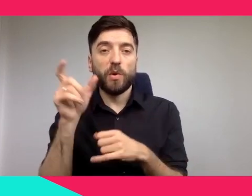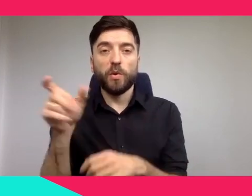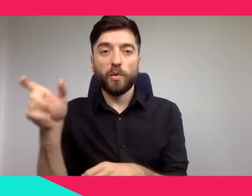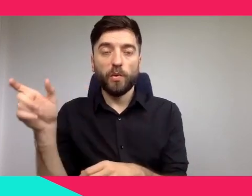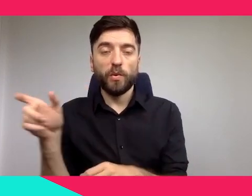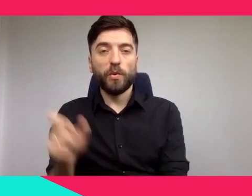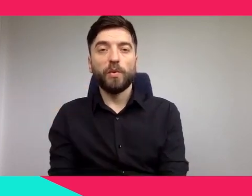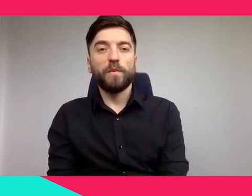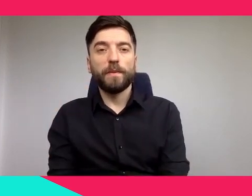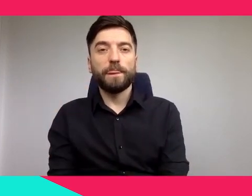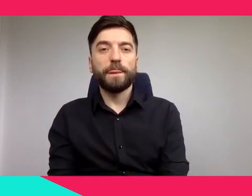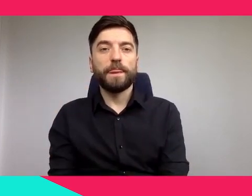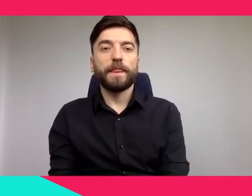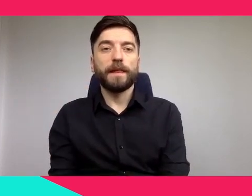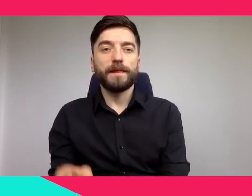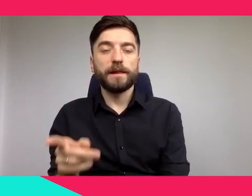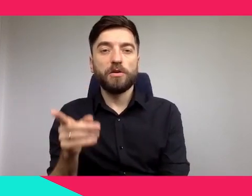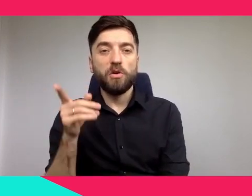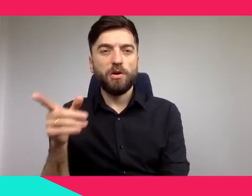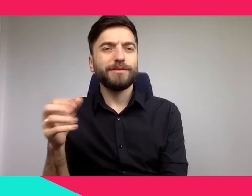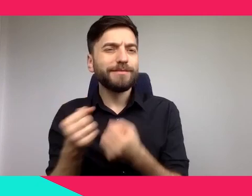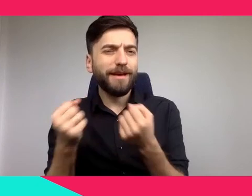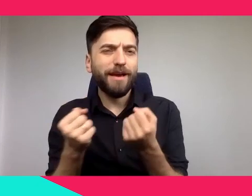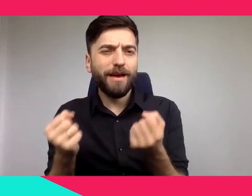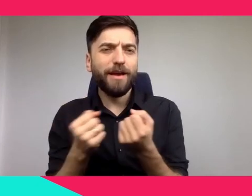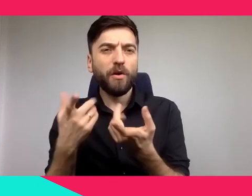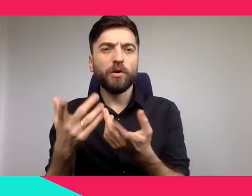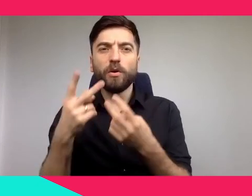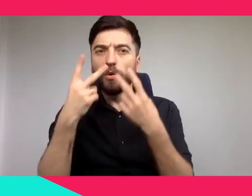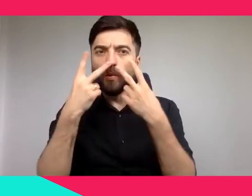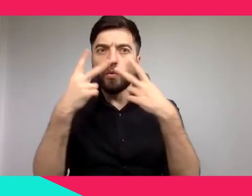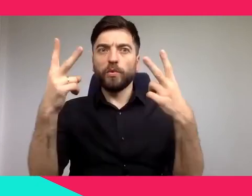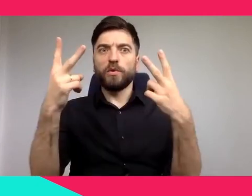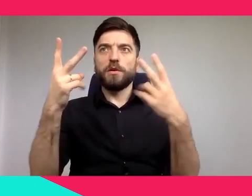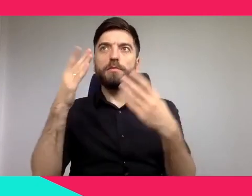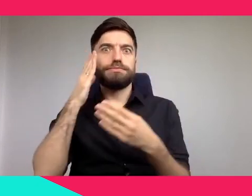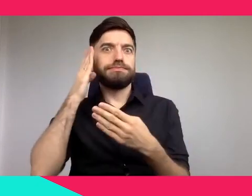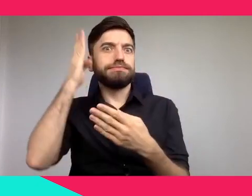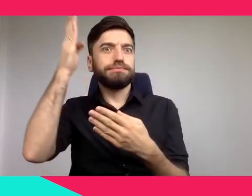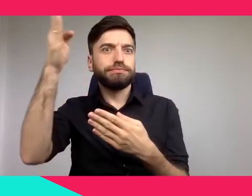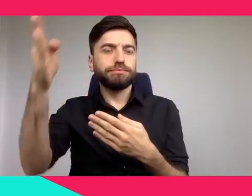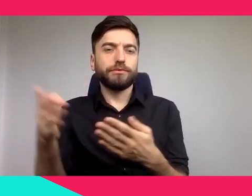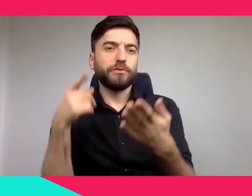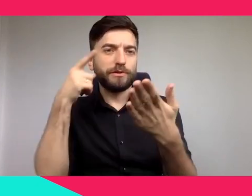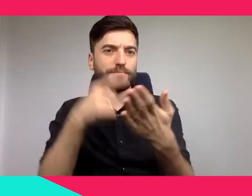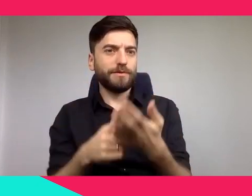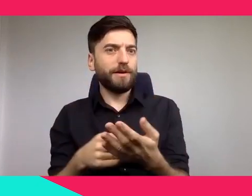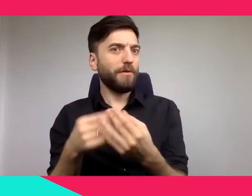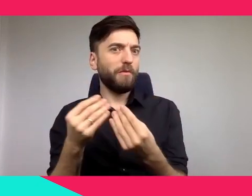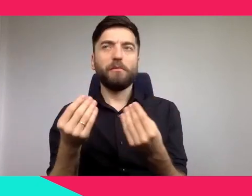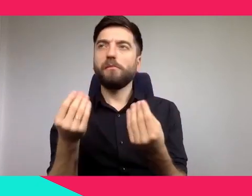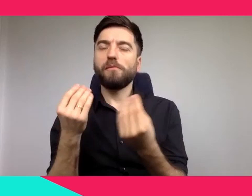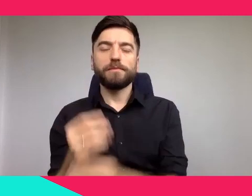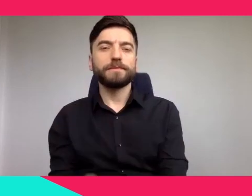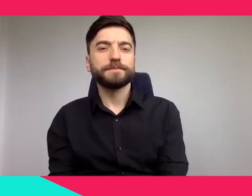he said, well, we're not going to just open up, you know, the things that people know, the Rembrandts and the Vermeer, just open up